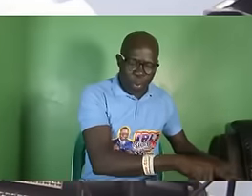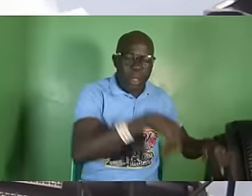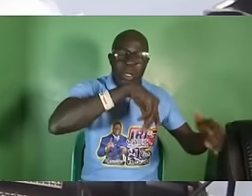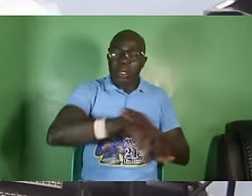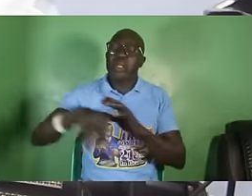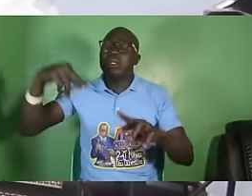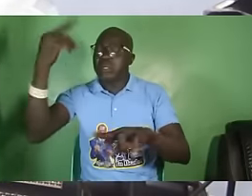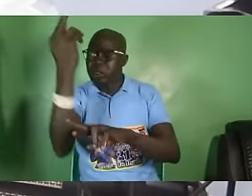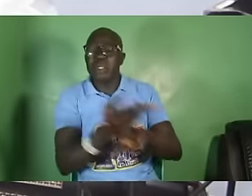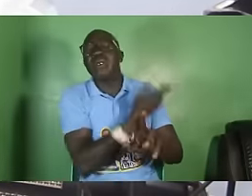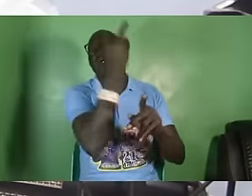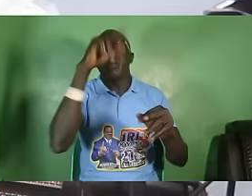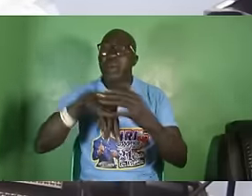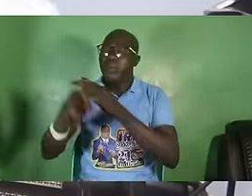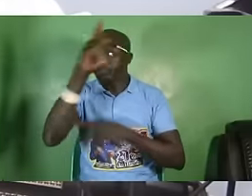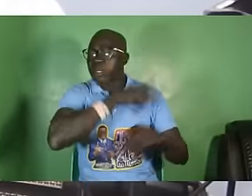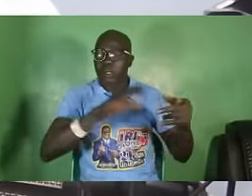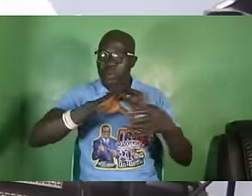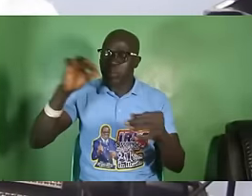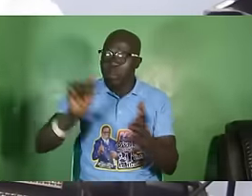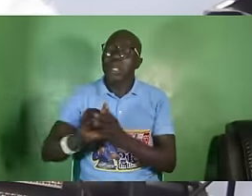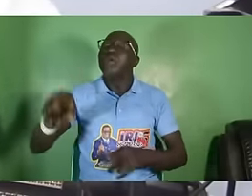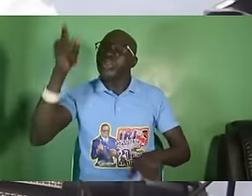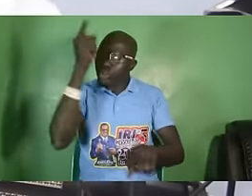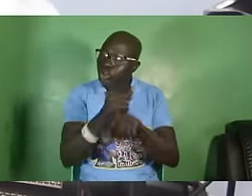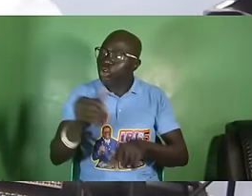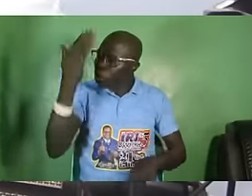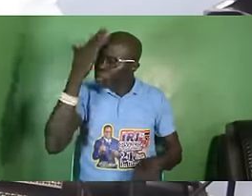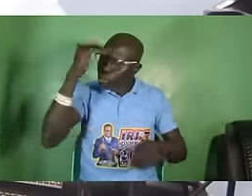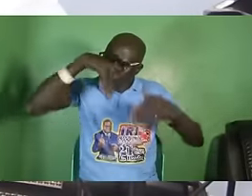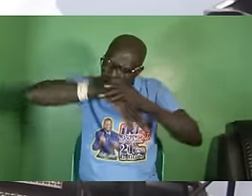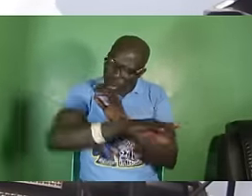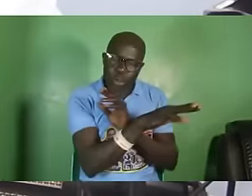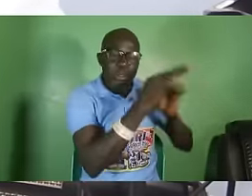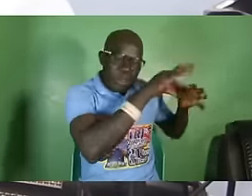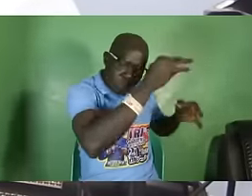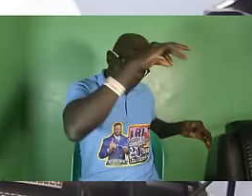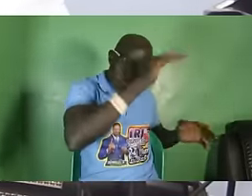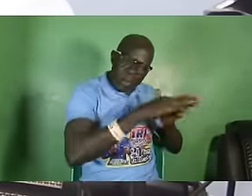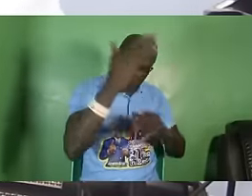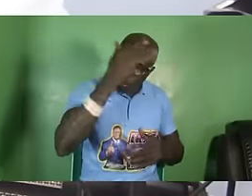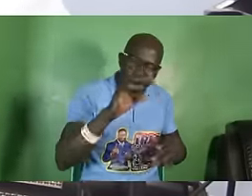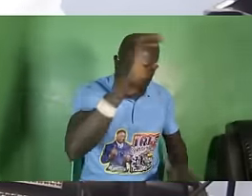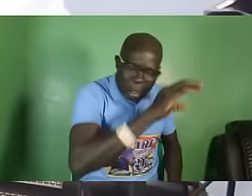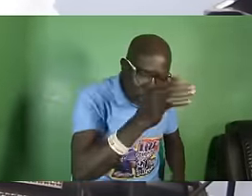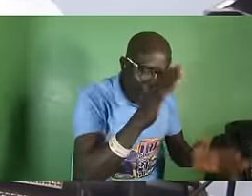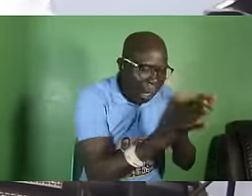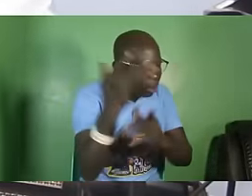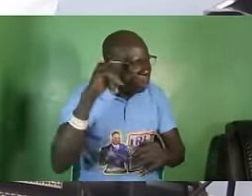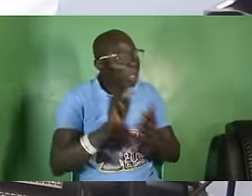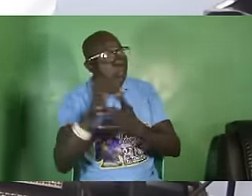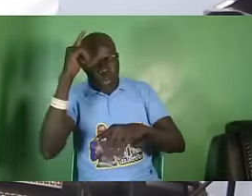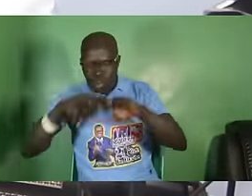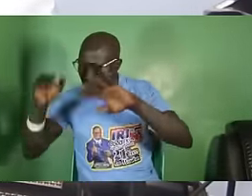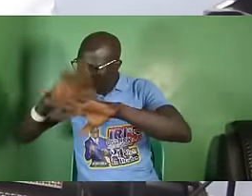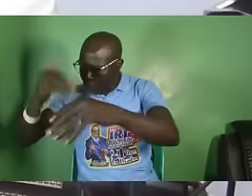the realm of the spirit. Nino ijaba emi. So unlike the spiritual, let us say what do you want. You need to go to the spiritual realm. Oh, don't let man